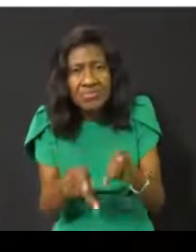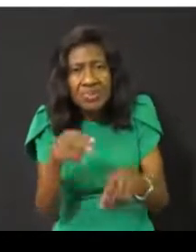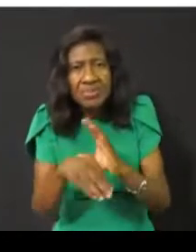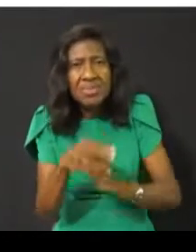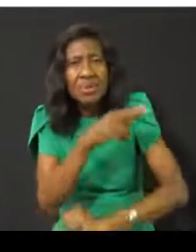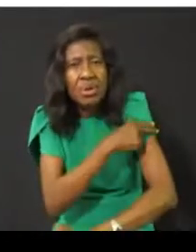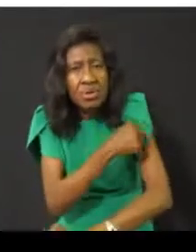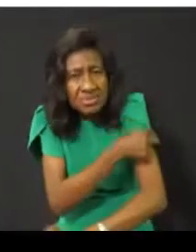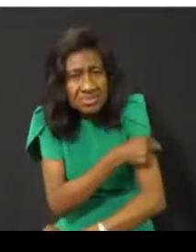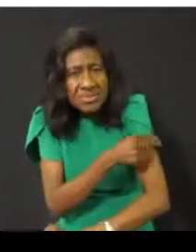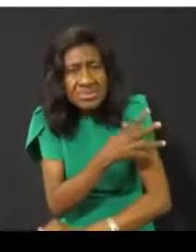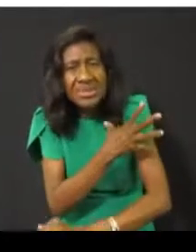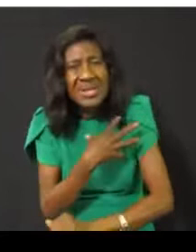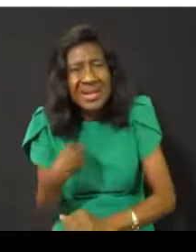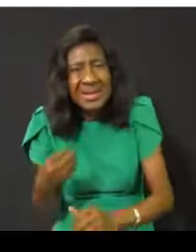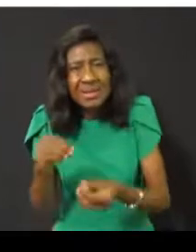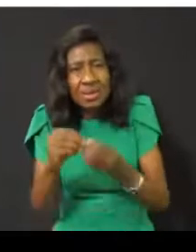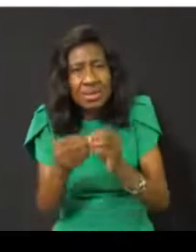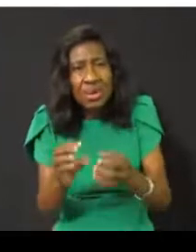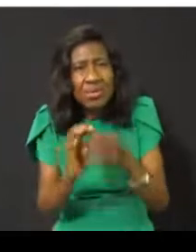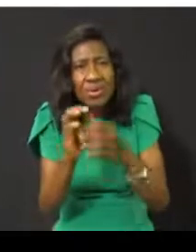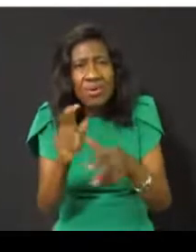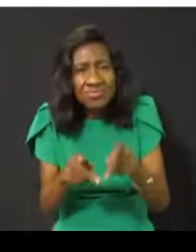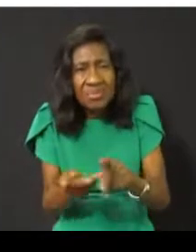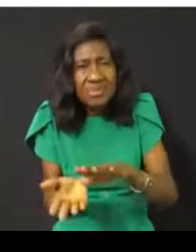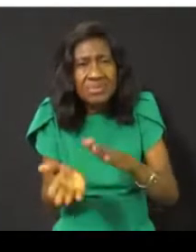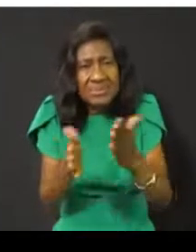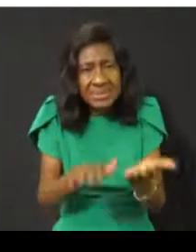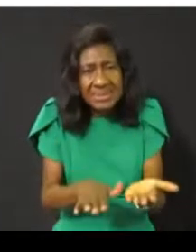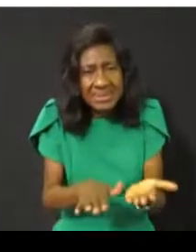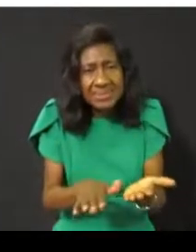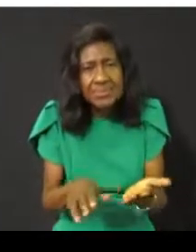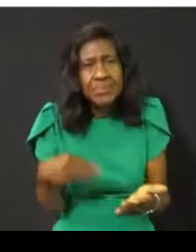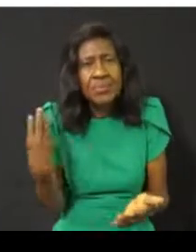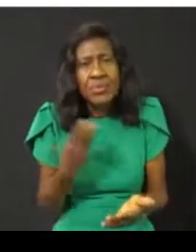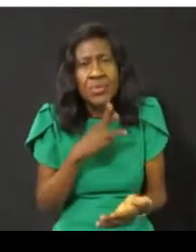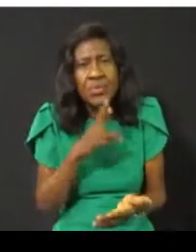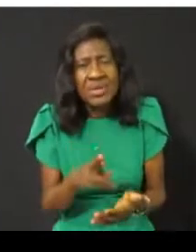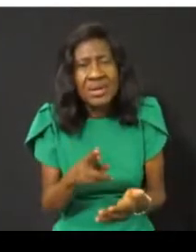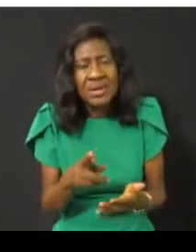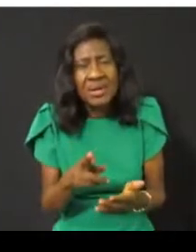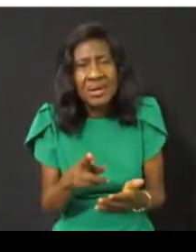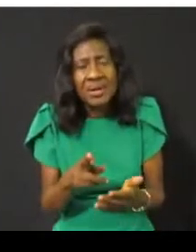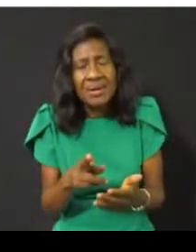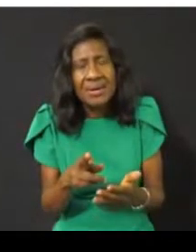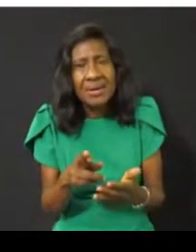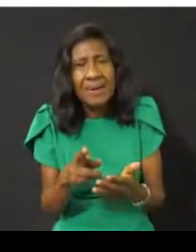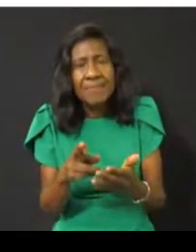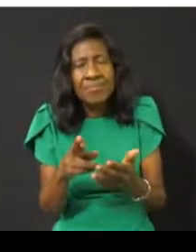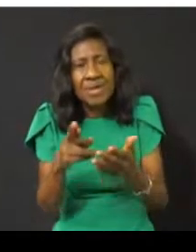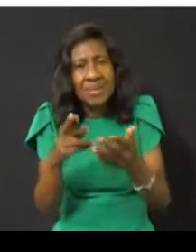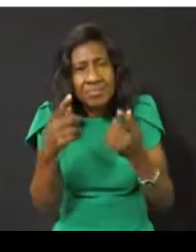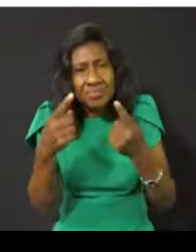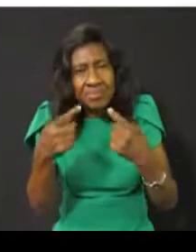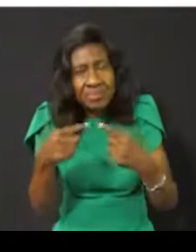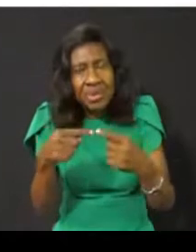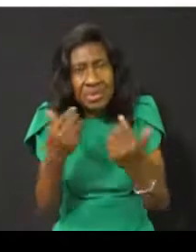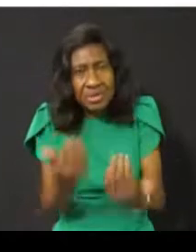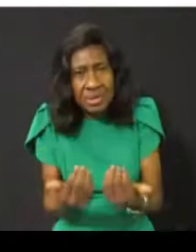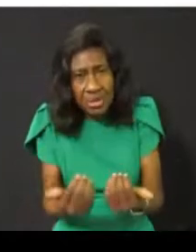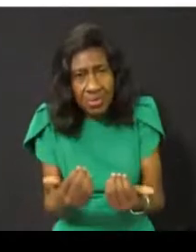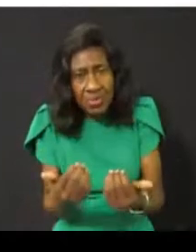So we are looking to build and have almost completed our readiness indicators and conditions